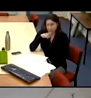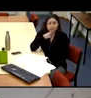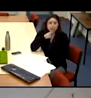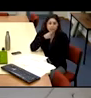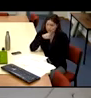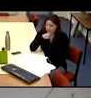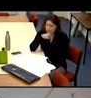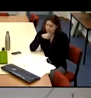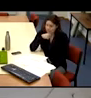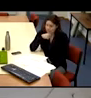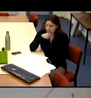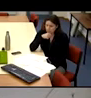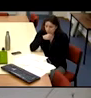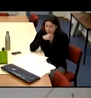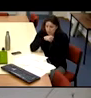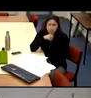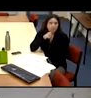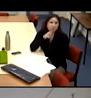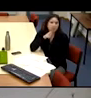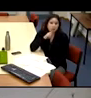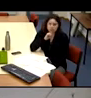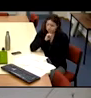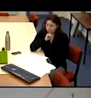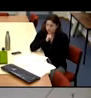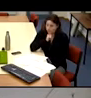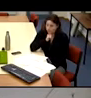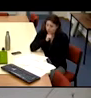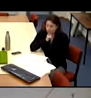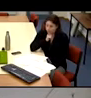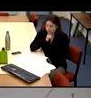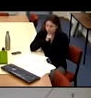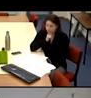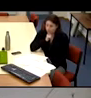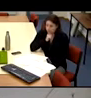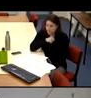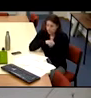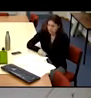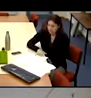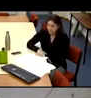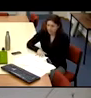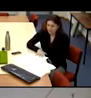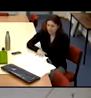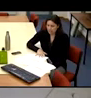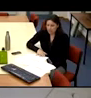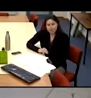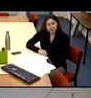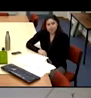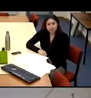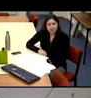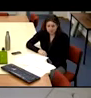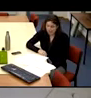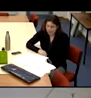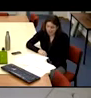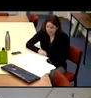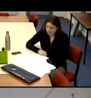background people I interviewed chose to take back control of those stereotypes surrounding the refugee label. They decided